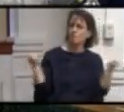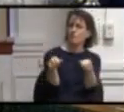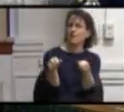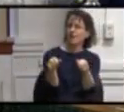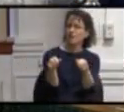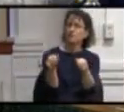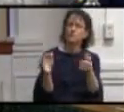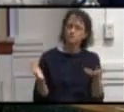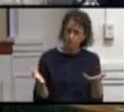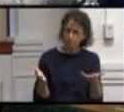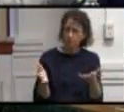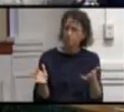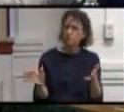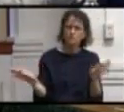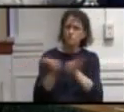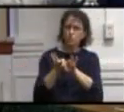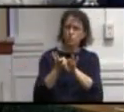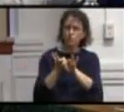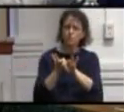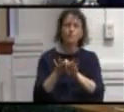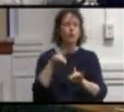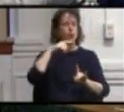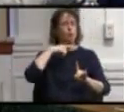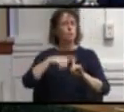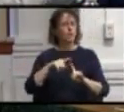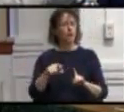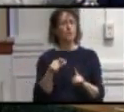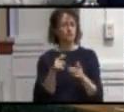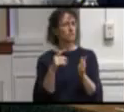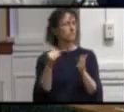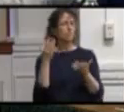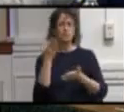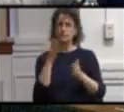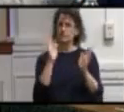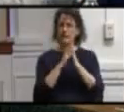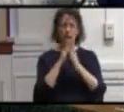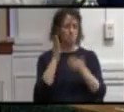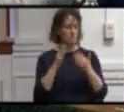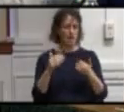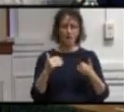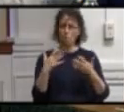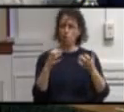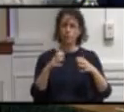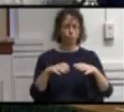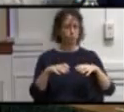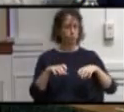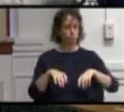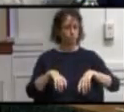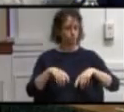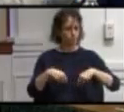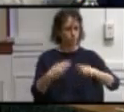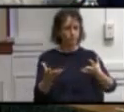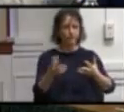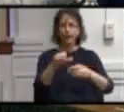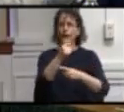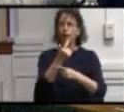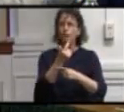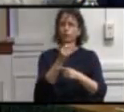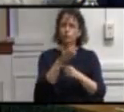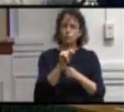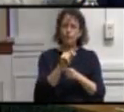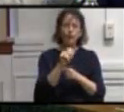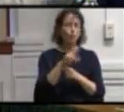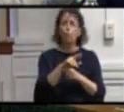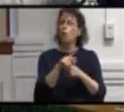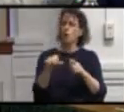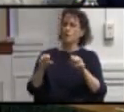town, specific grants that we want to sponsor, or specific grantees that we